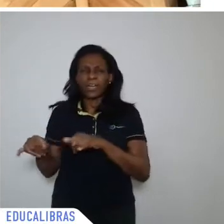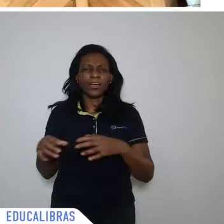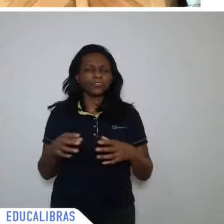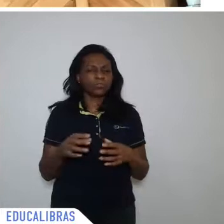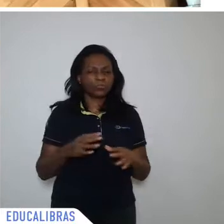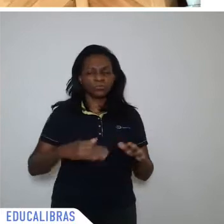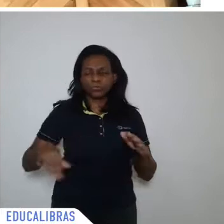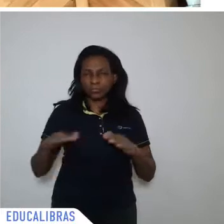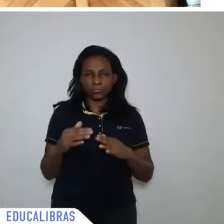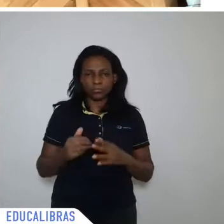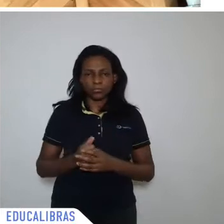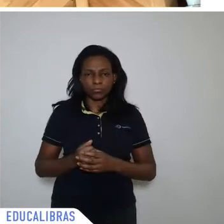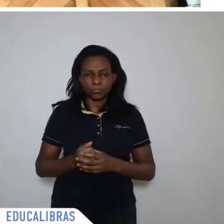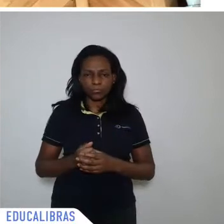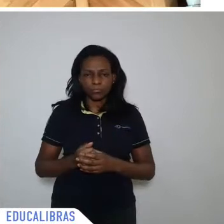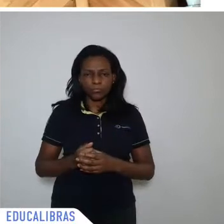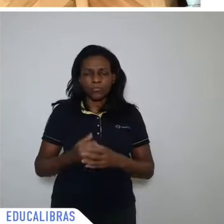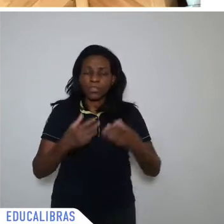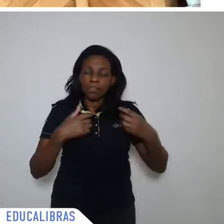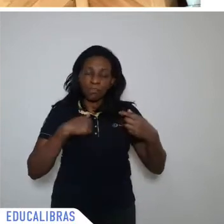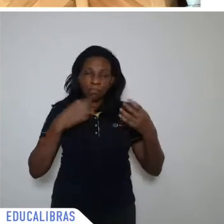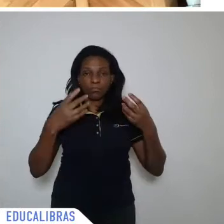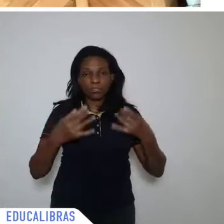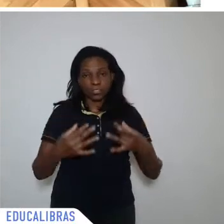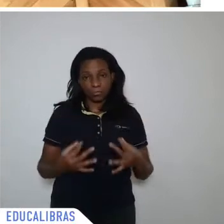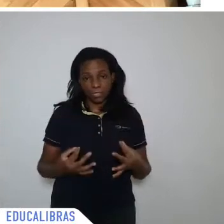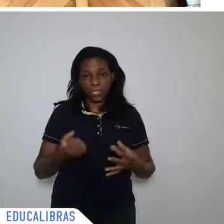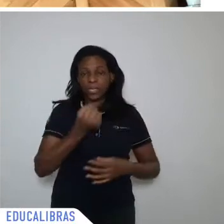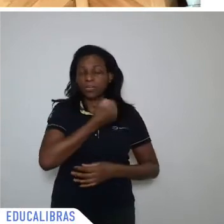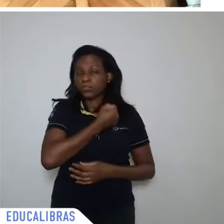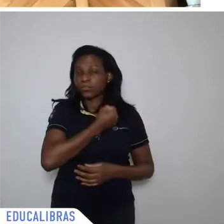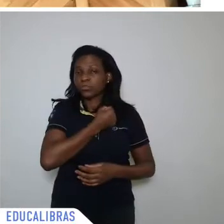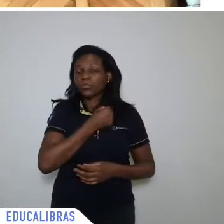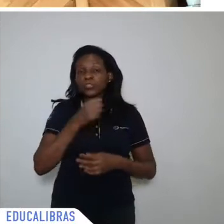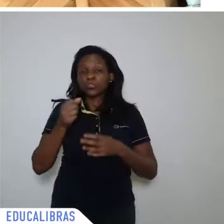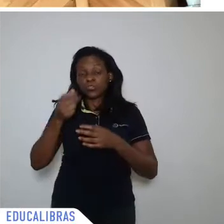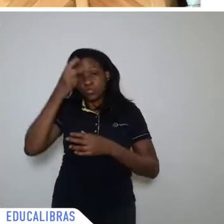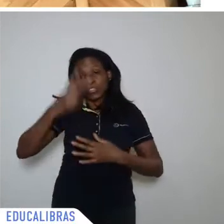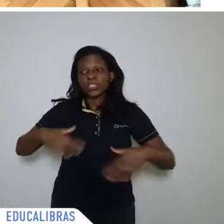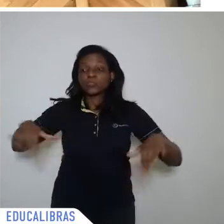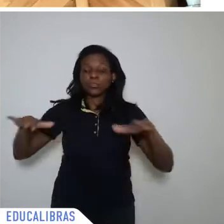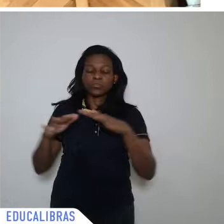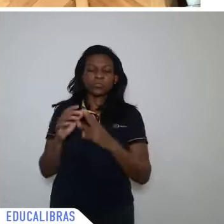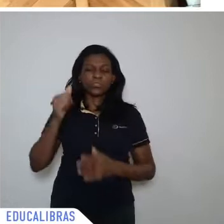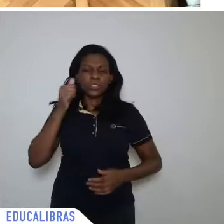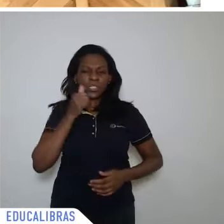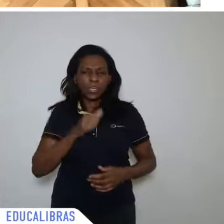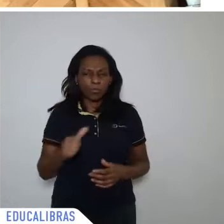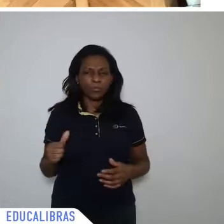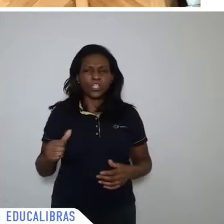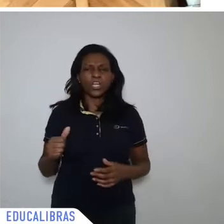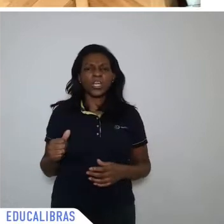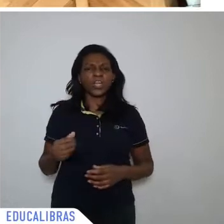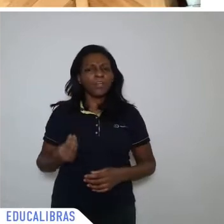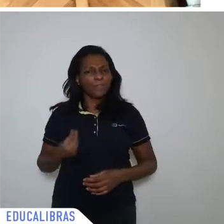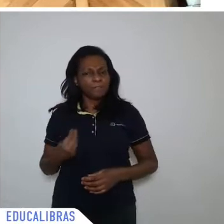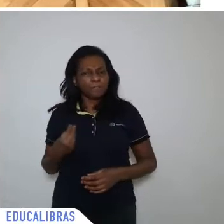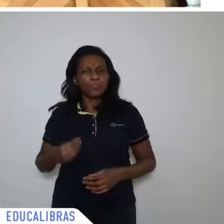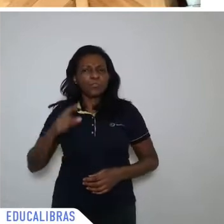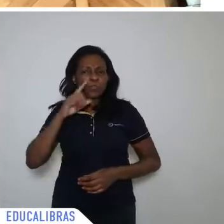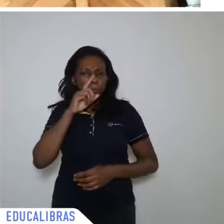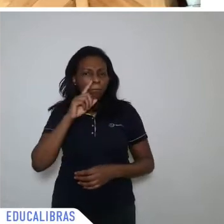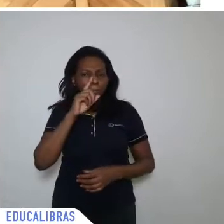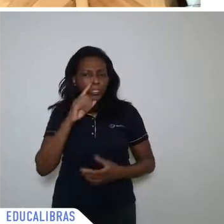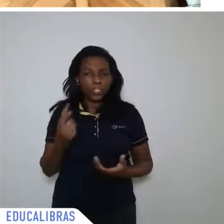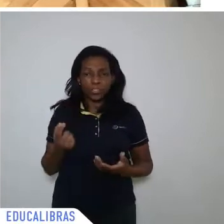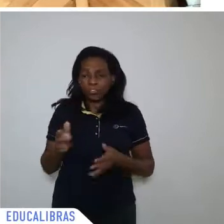it's in food fairs and food production. I will give you populational data on what concrete